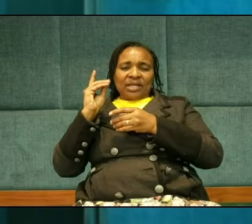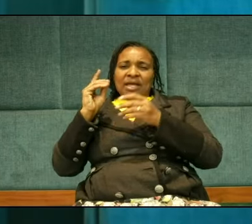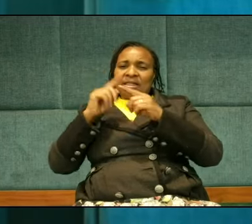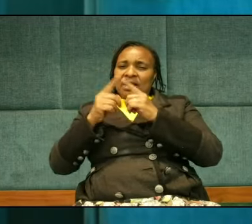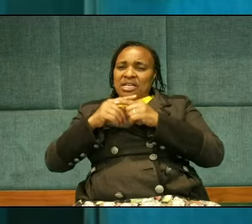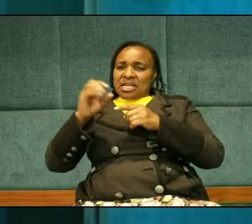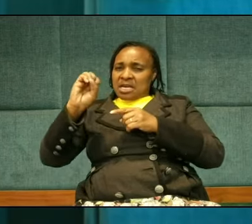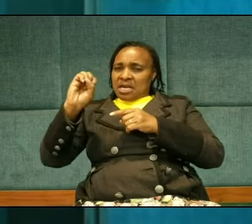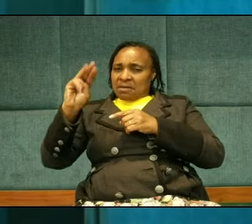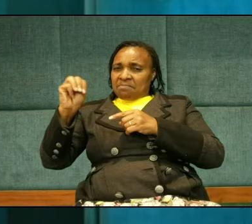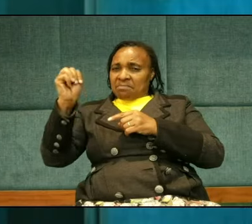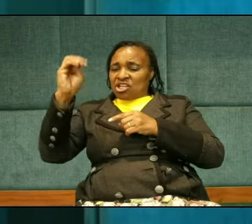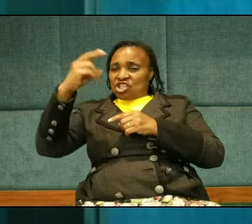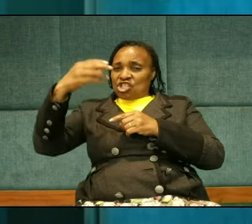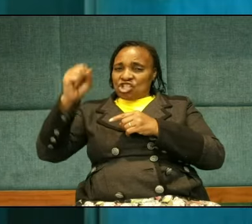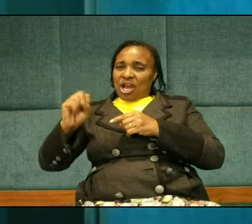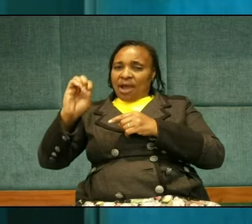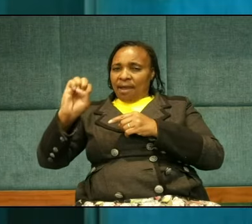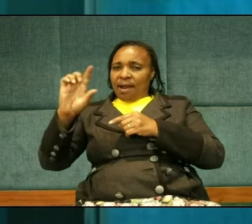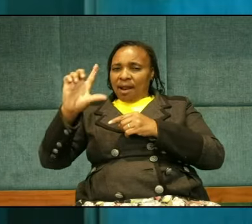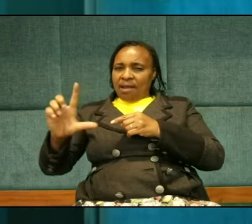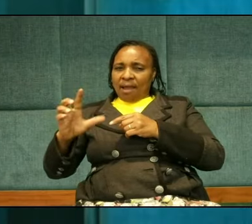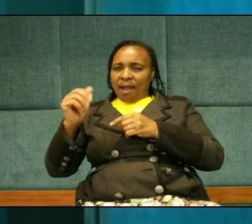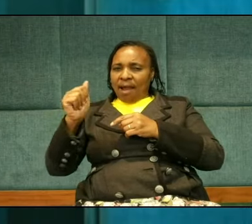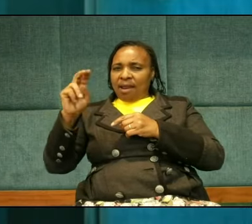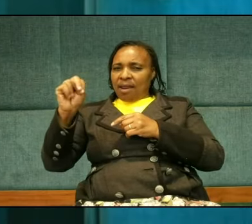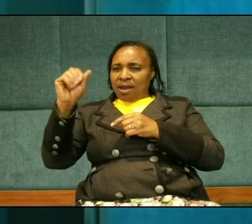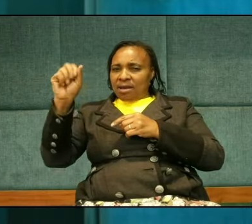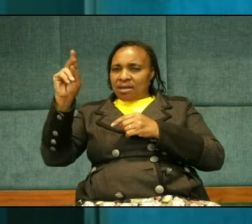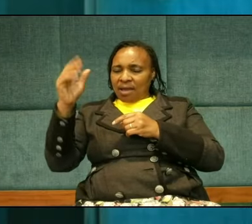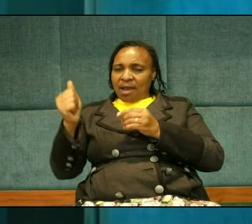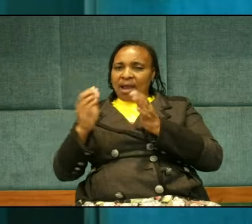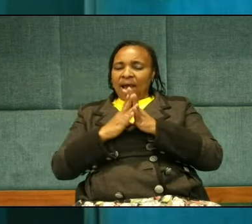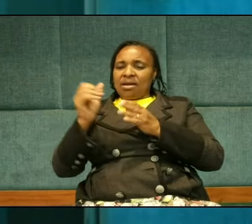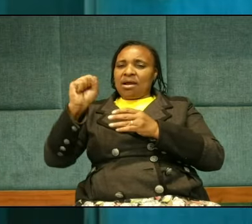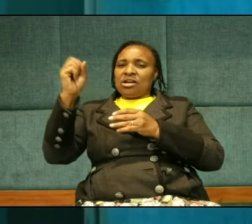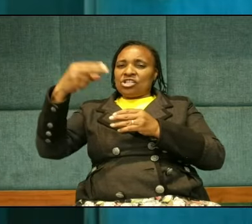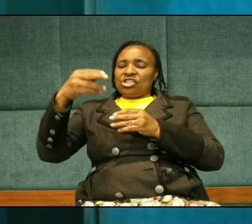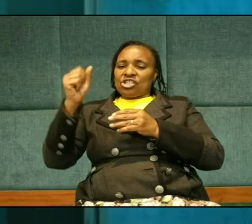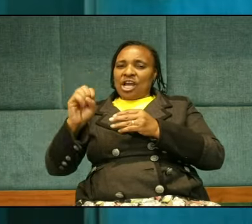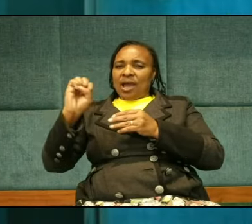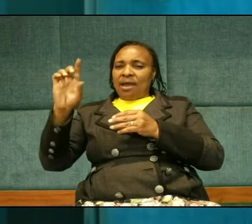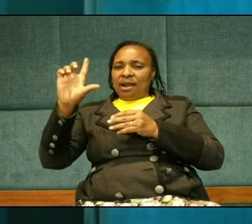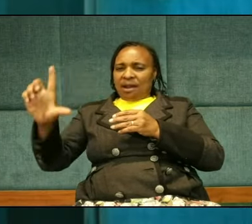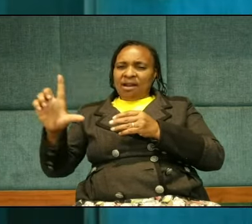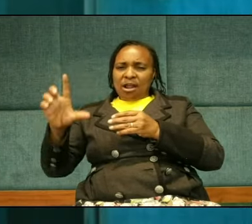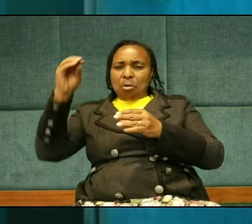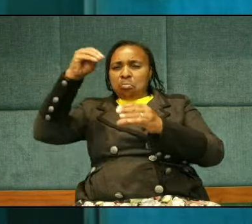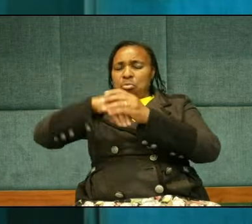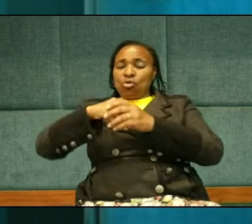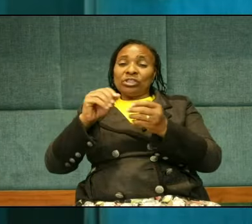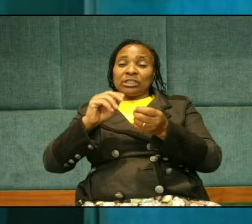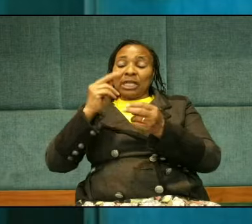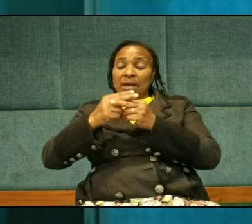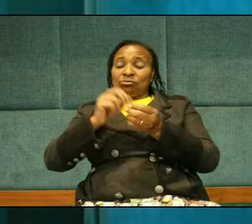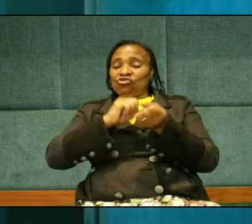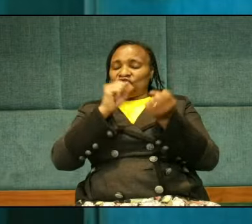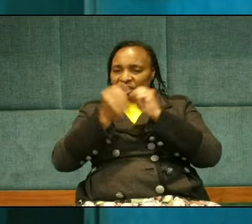Mishael, Hananiah, and Azariah didn't really make a stand firm about what their names was changed to,